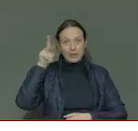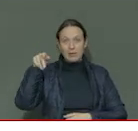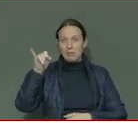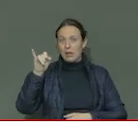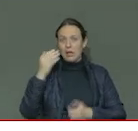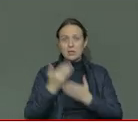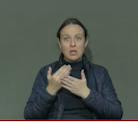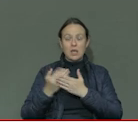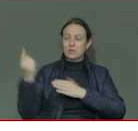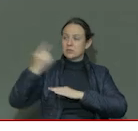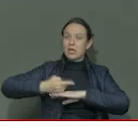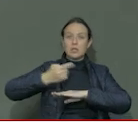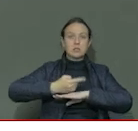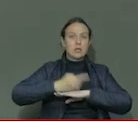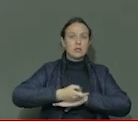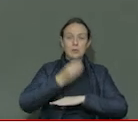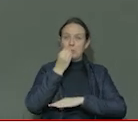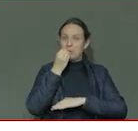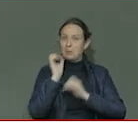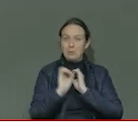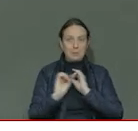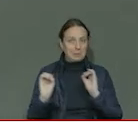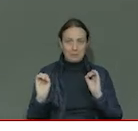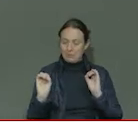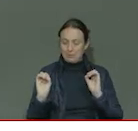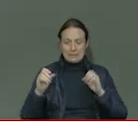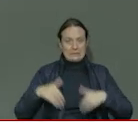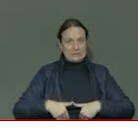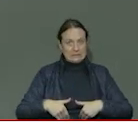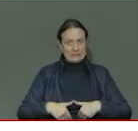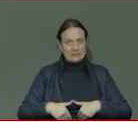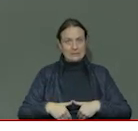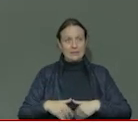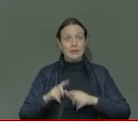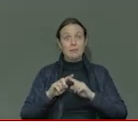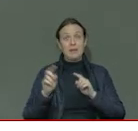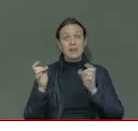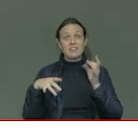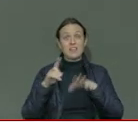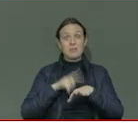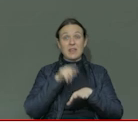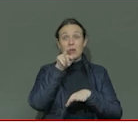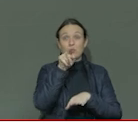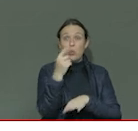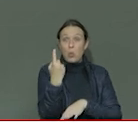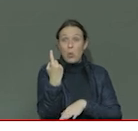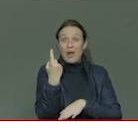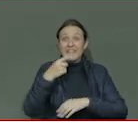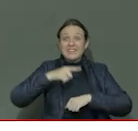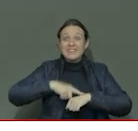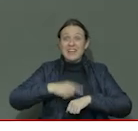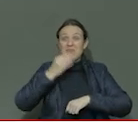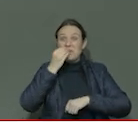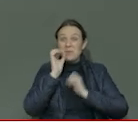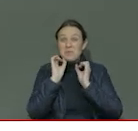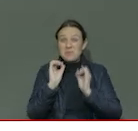for days without eating food, right? Now you think about it. Some of the times, if you skip one meal, you are starving, you